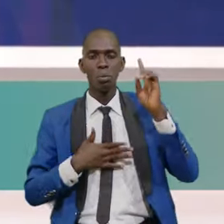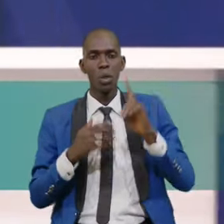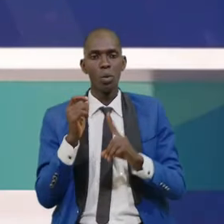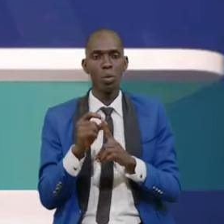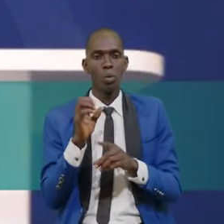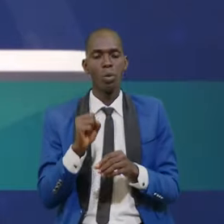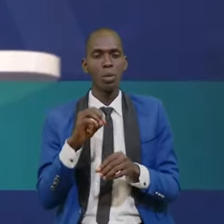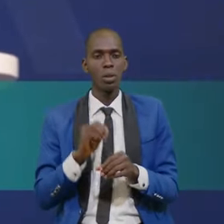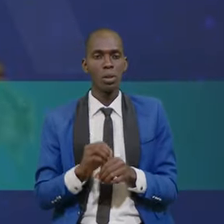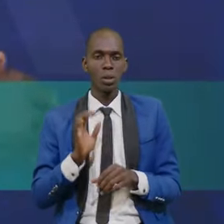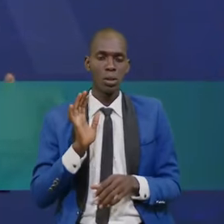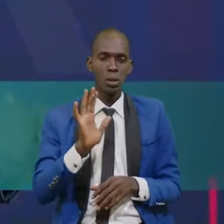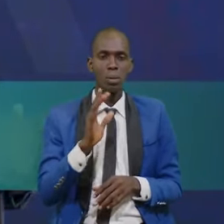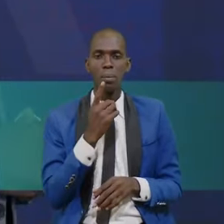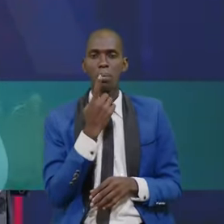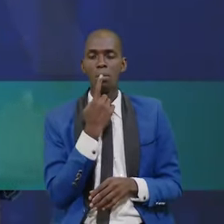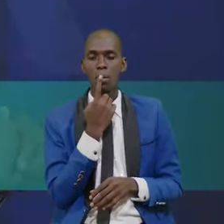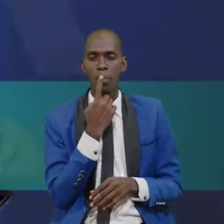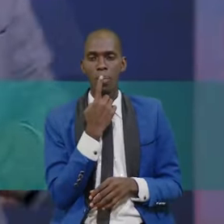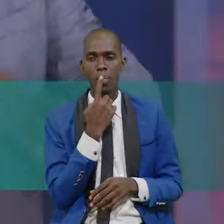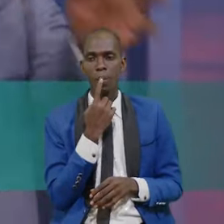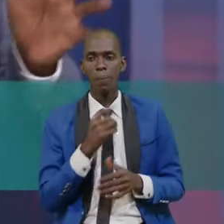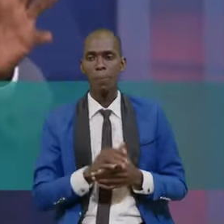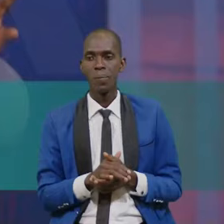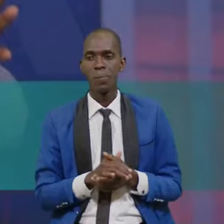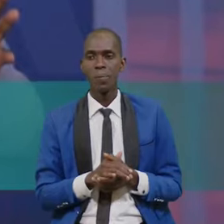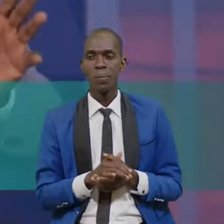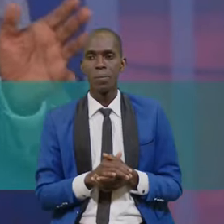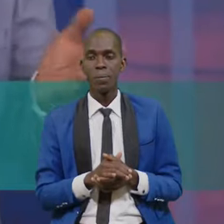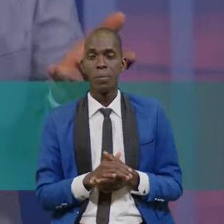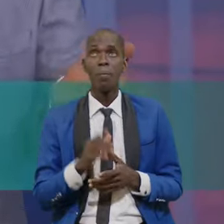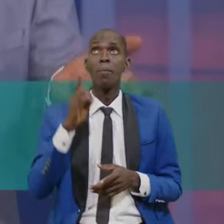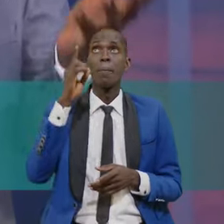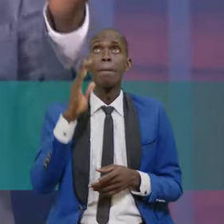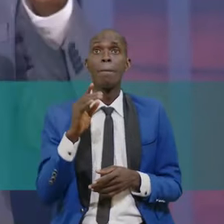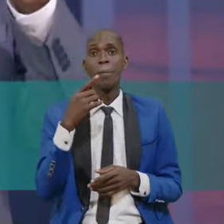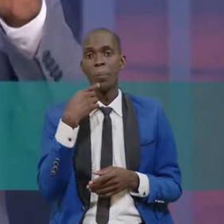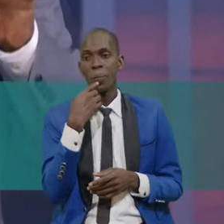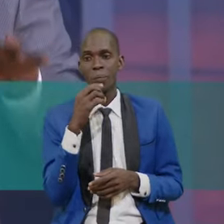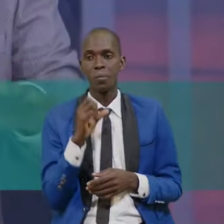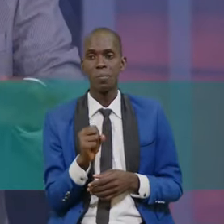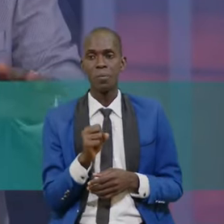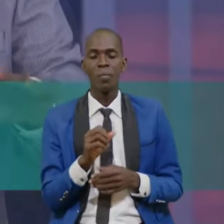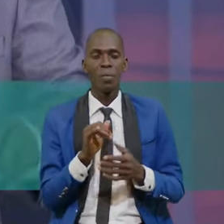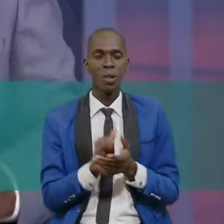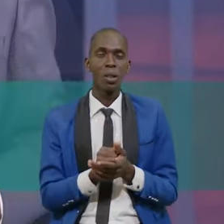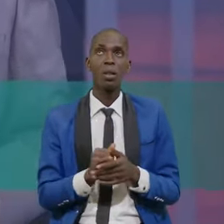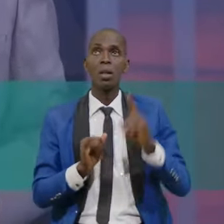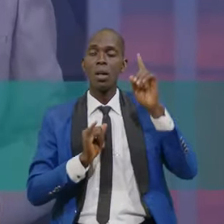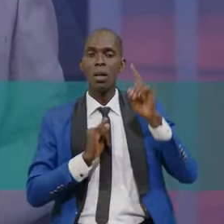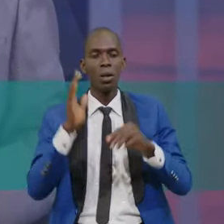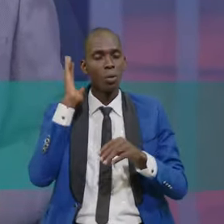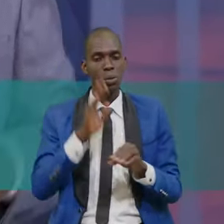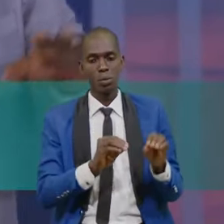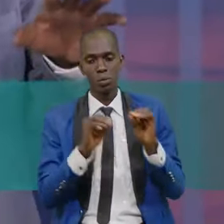in his mouth." God said, "I will put my words